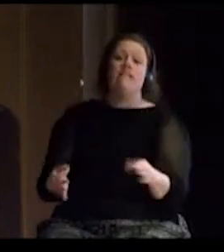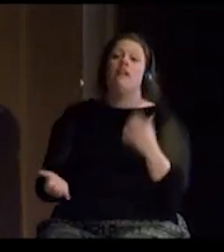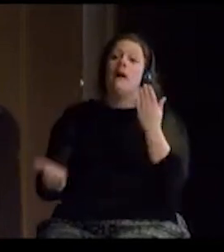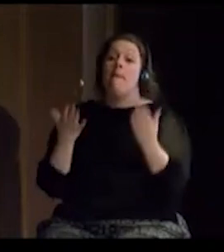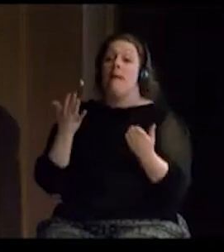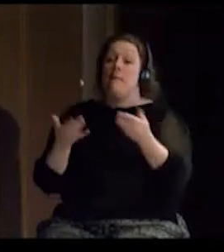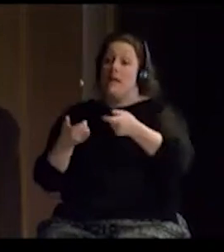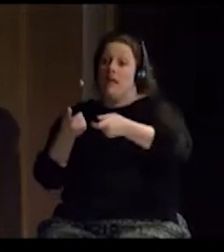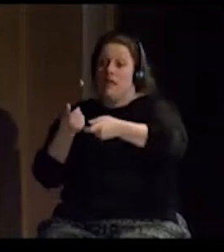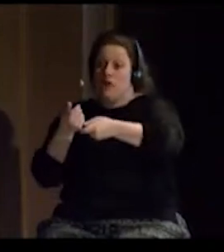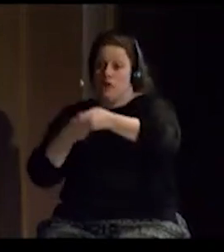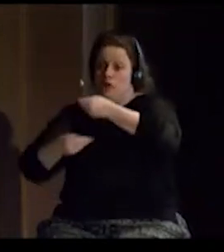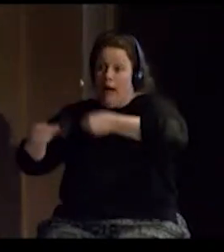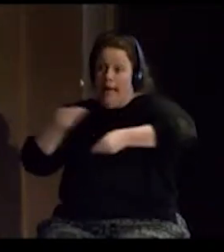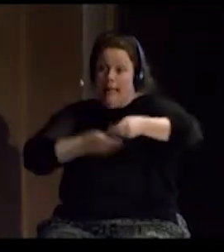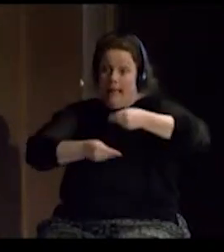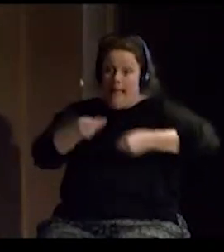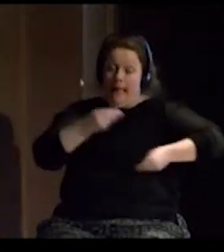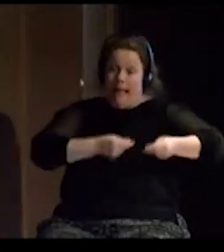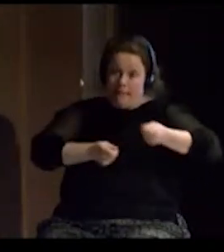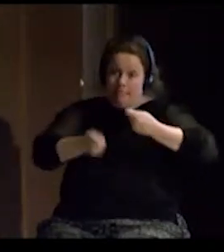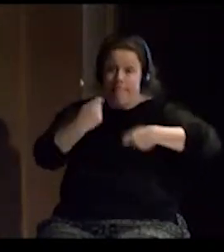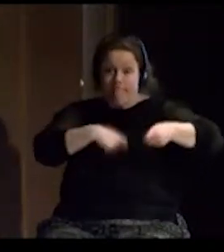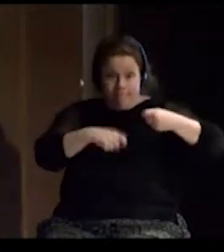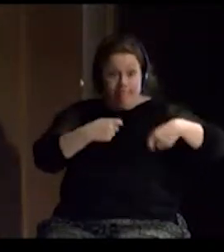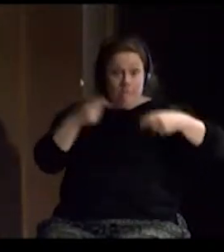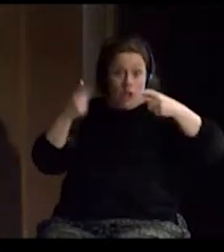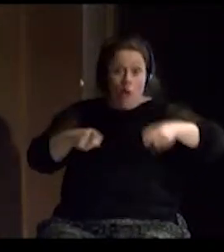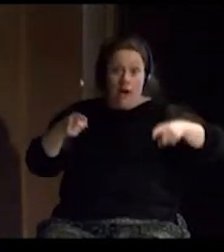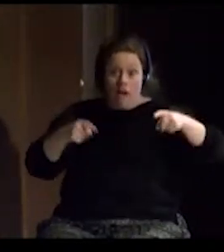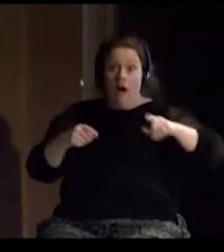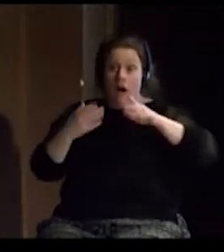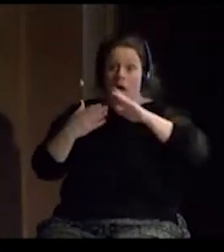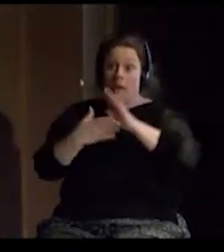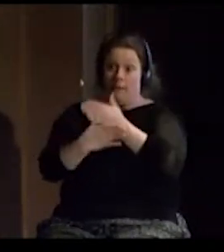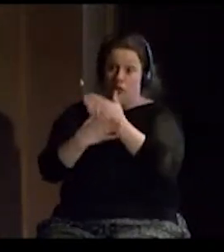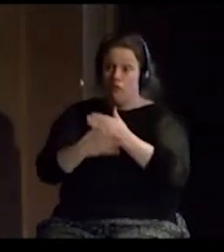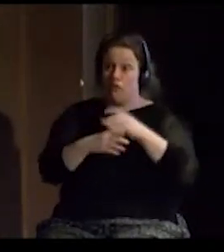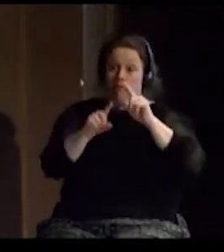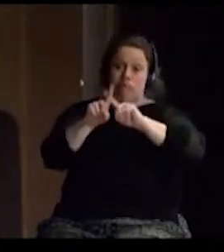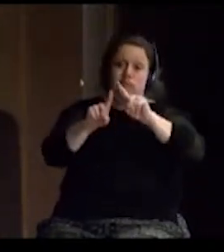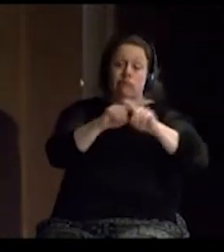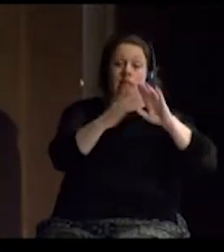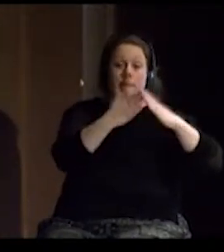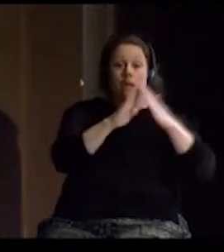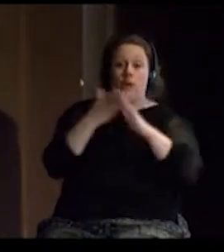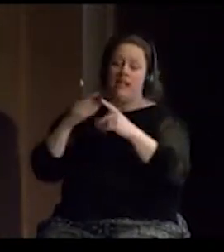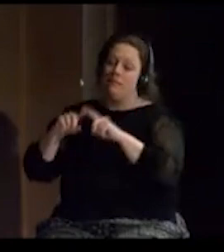been trading going on, but we don't know, again, we don't know the extent of that.